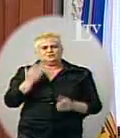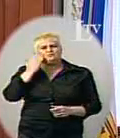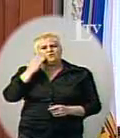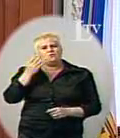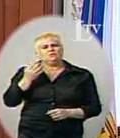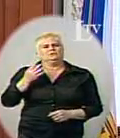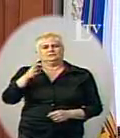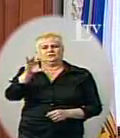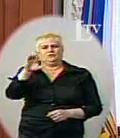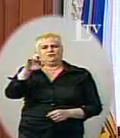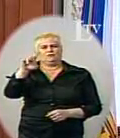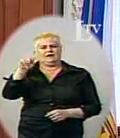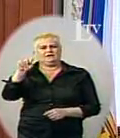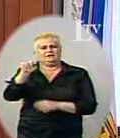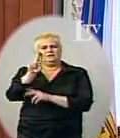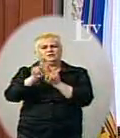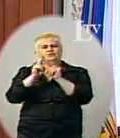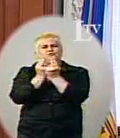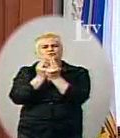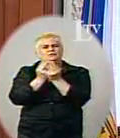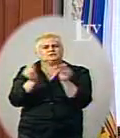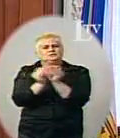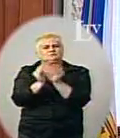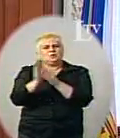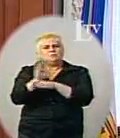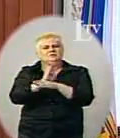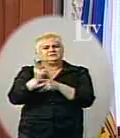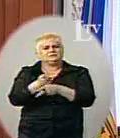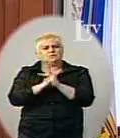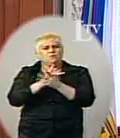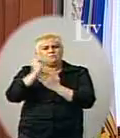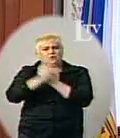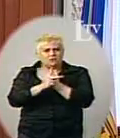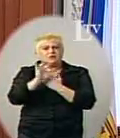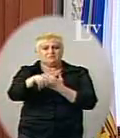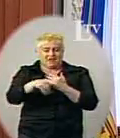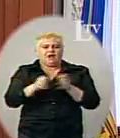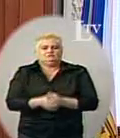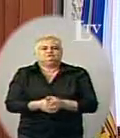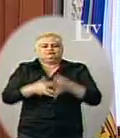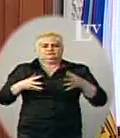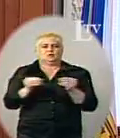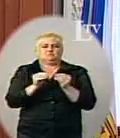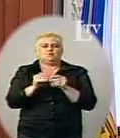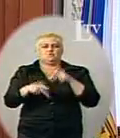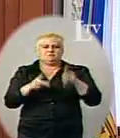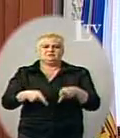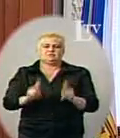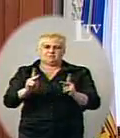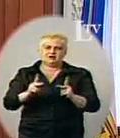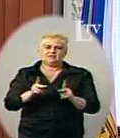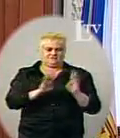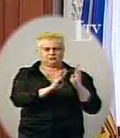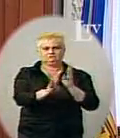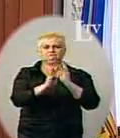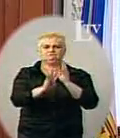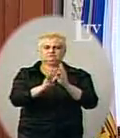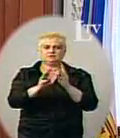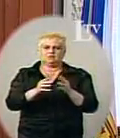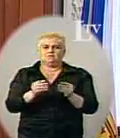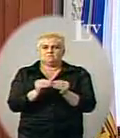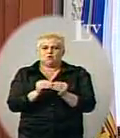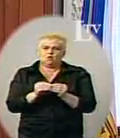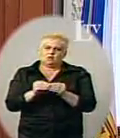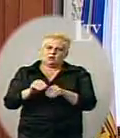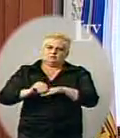union small business loan program, ensuring that small businesses in every part of the province have access to larger